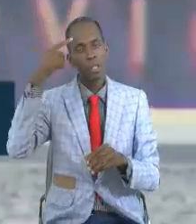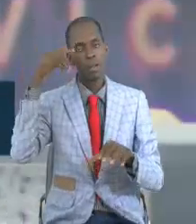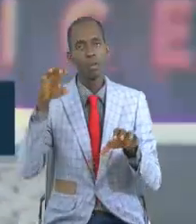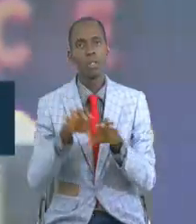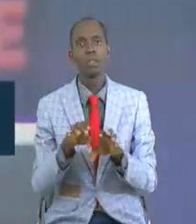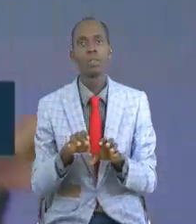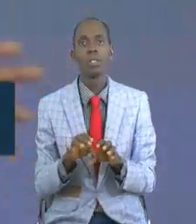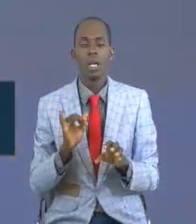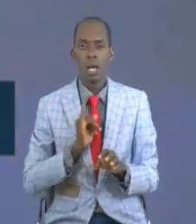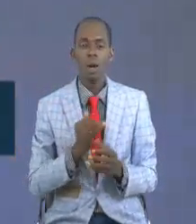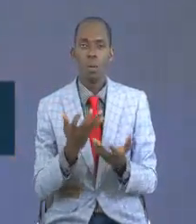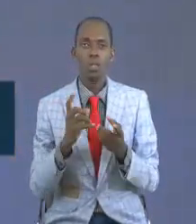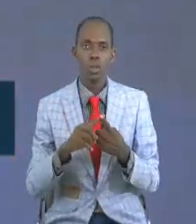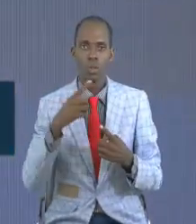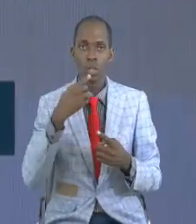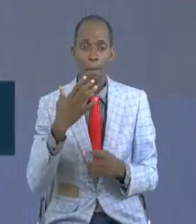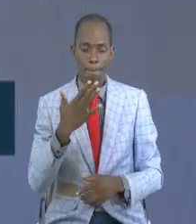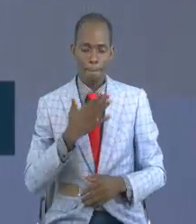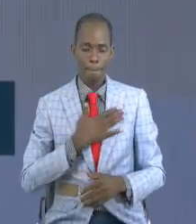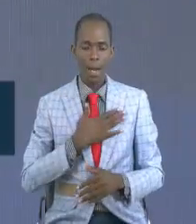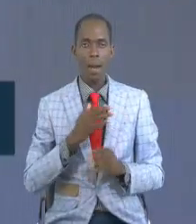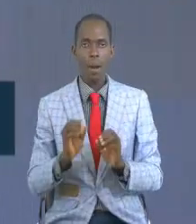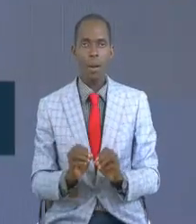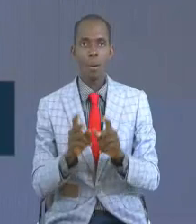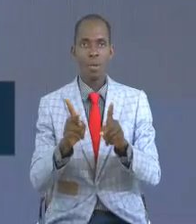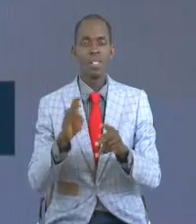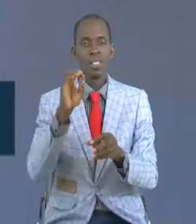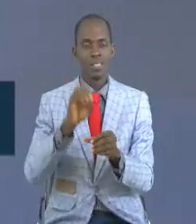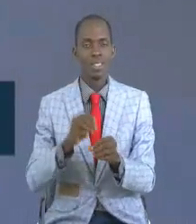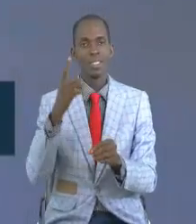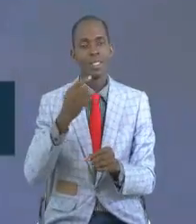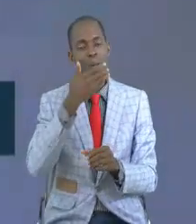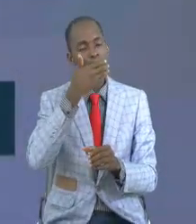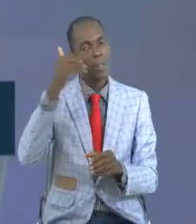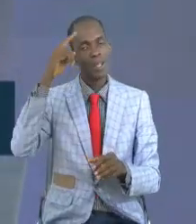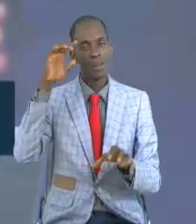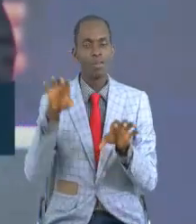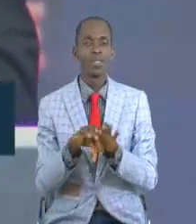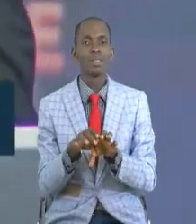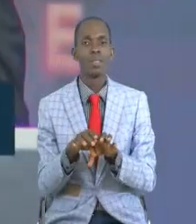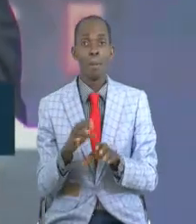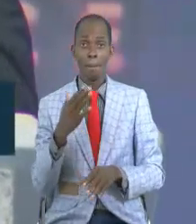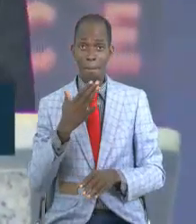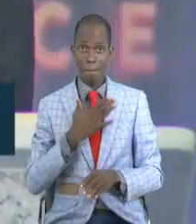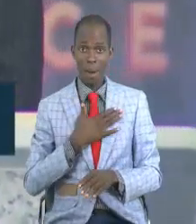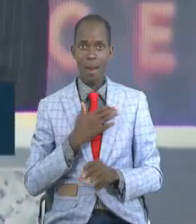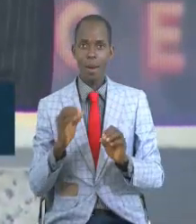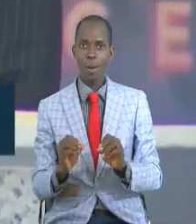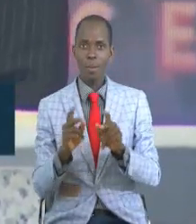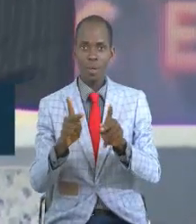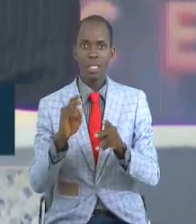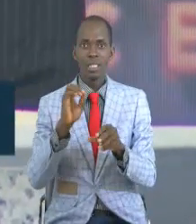to see my privilege in the better covenant my privilege in the